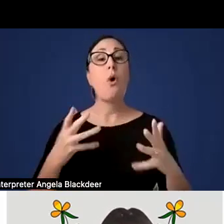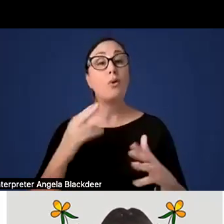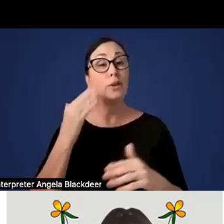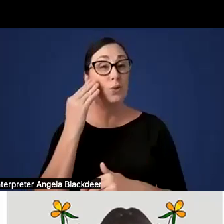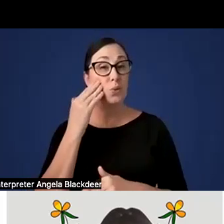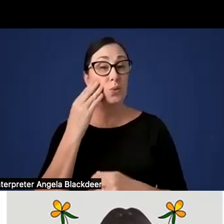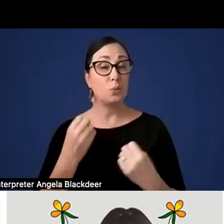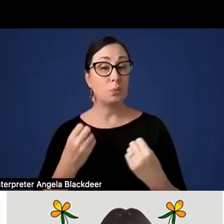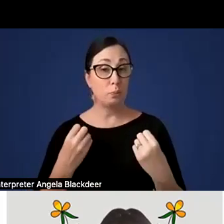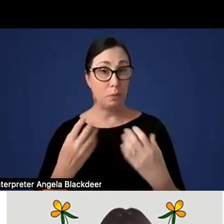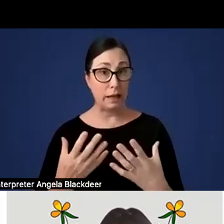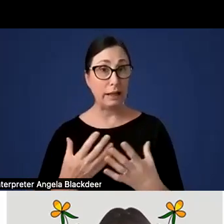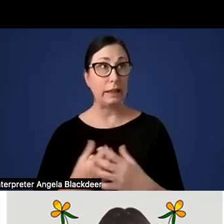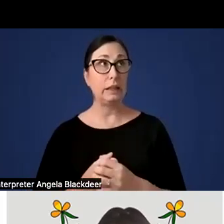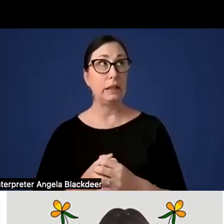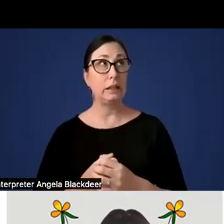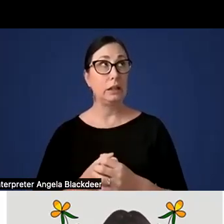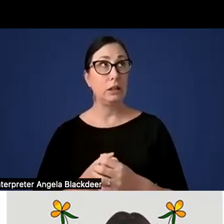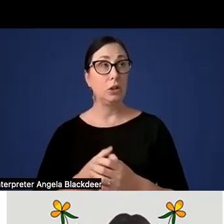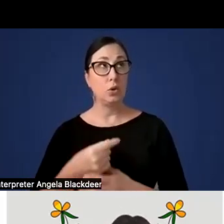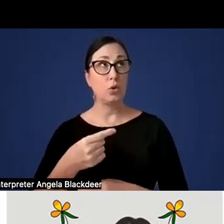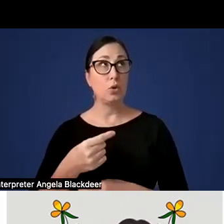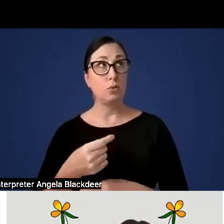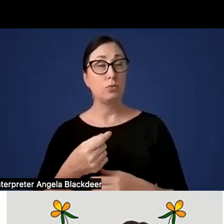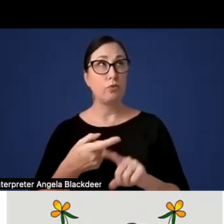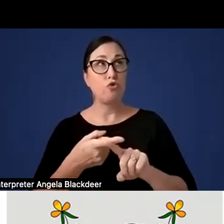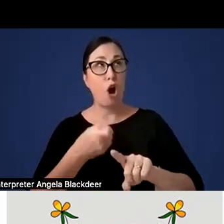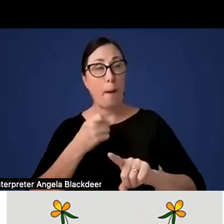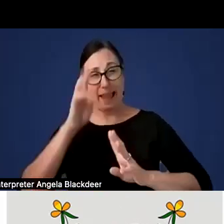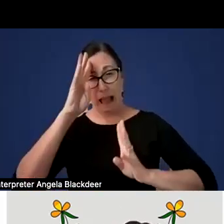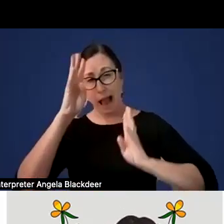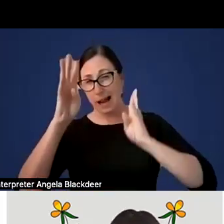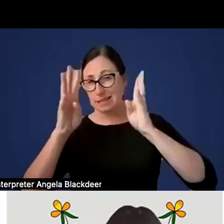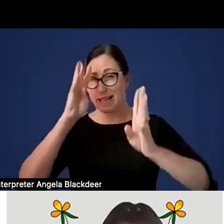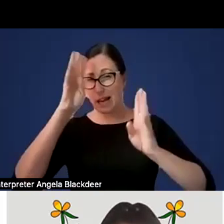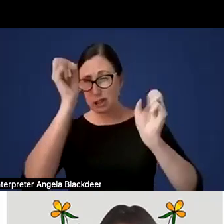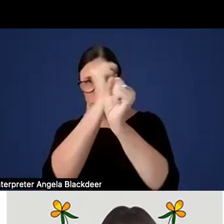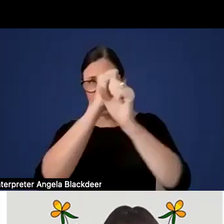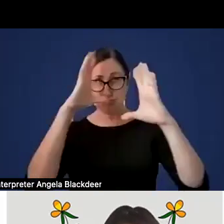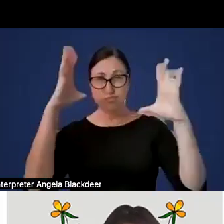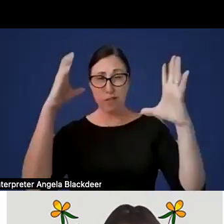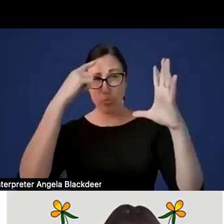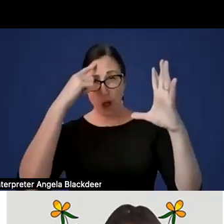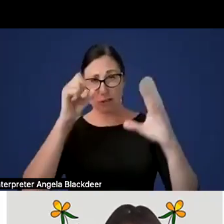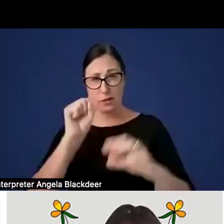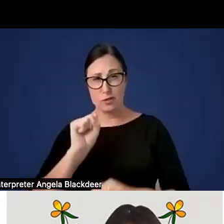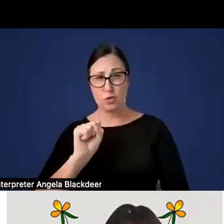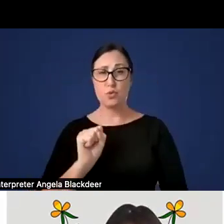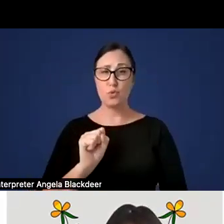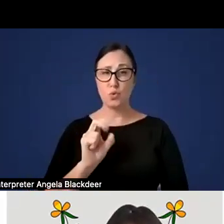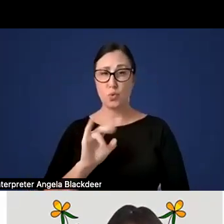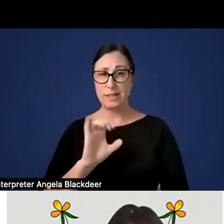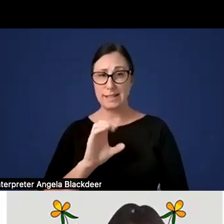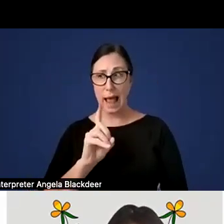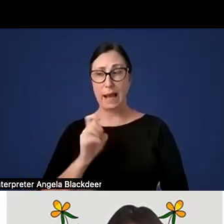them stem from the ideation, and the thoughts of suicide stem from sexual assault,